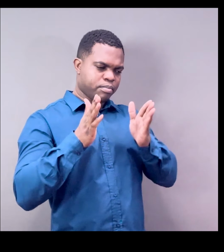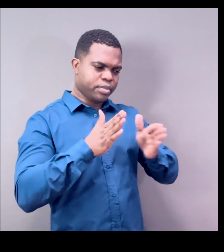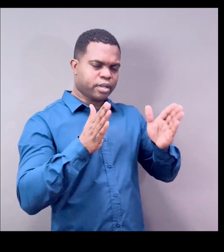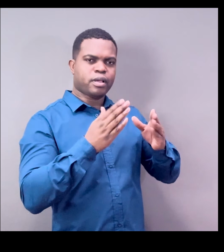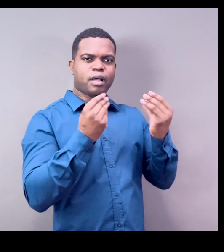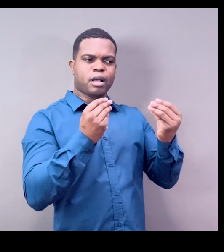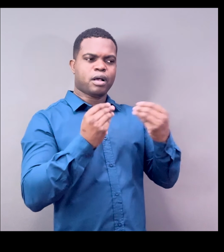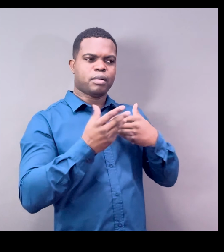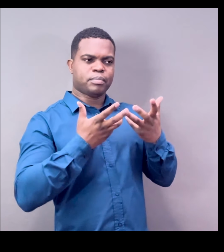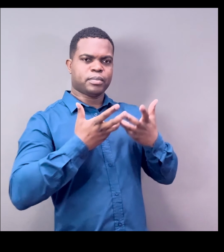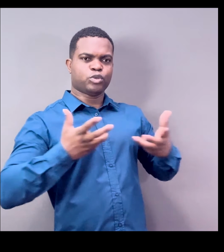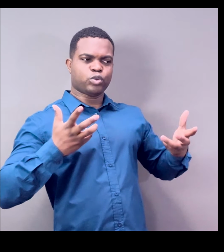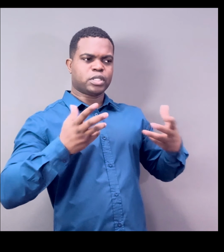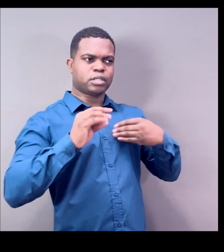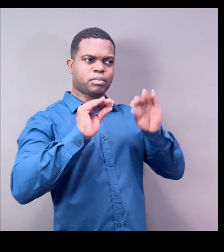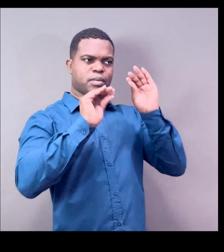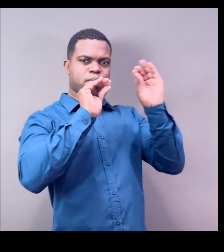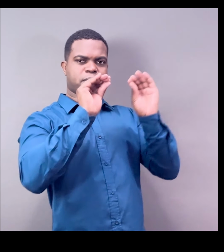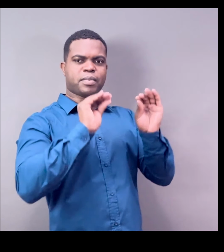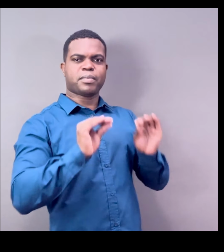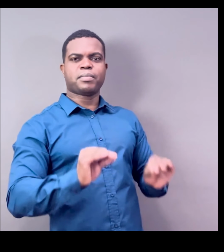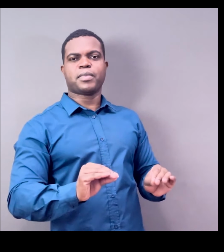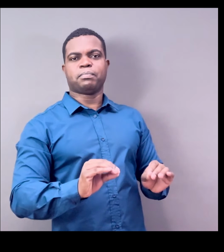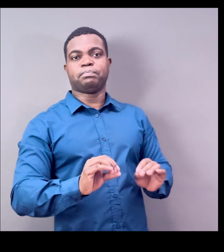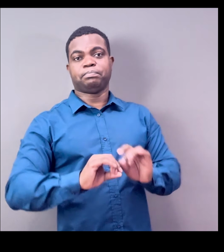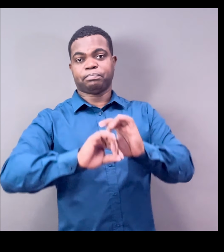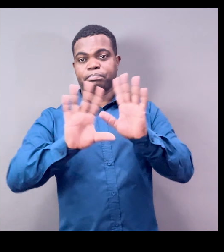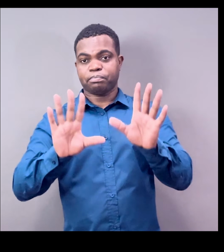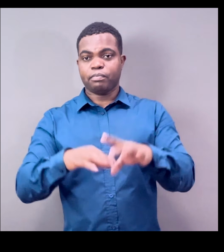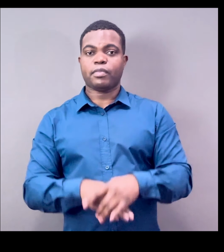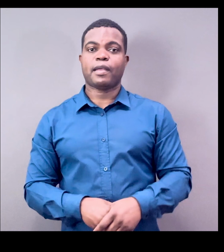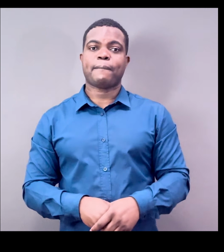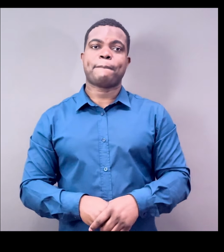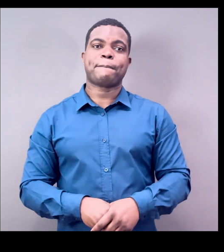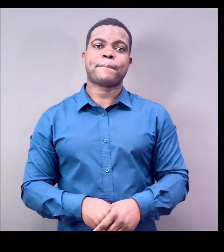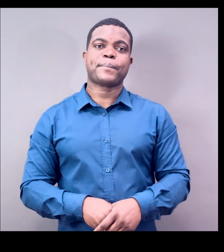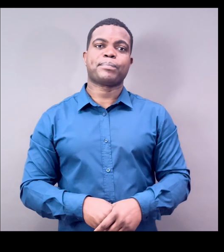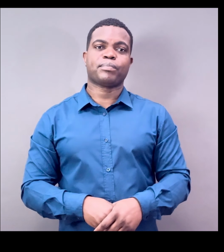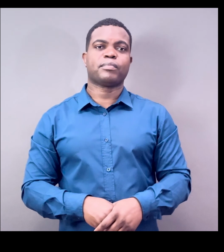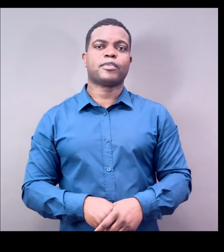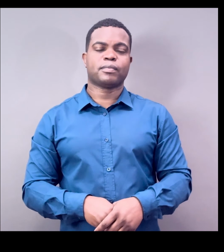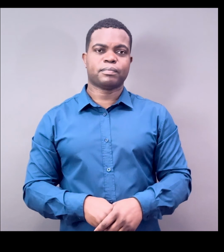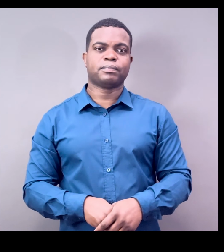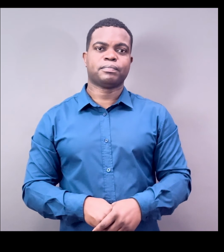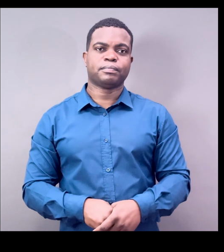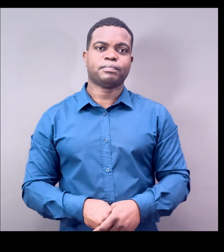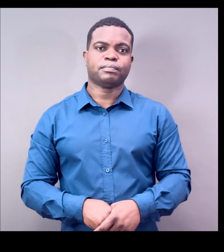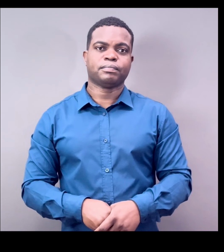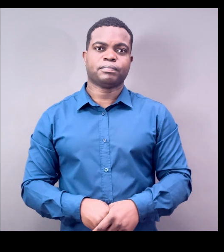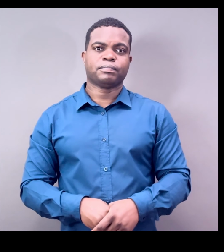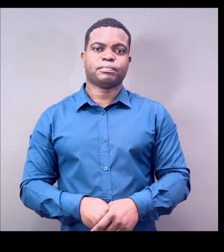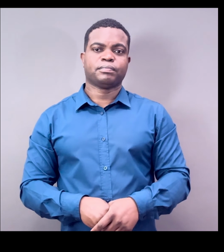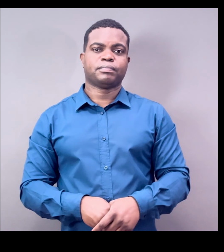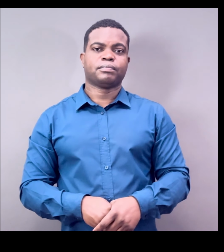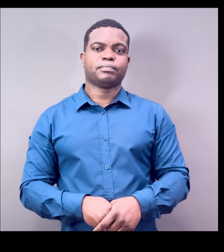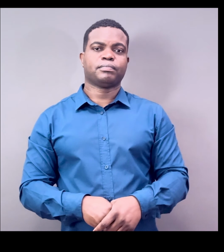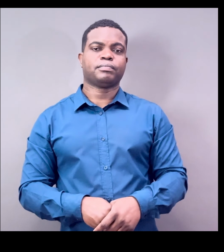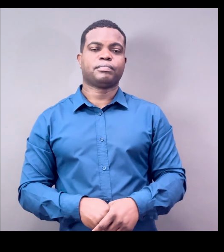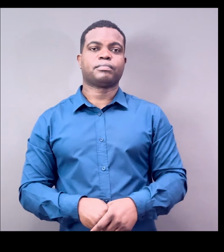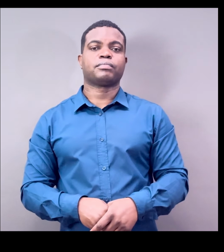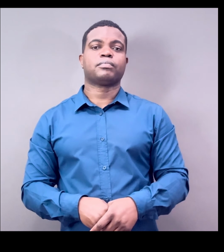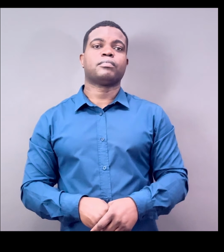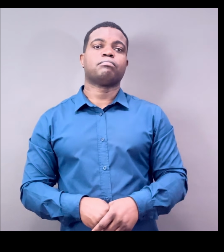time, and also it will make your community engagement have better outcomes. You could